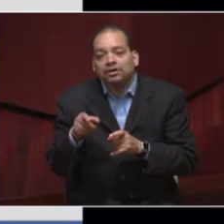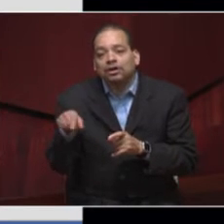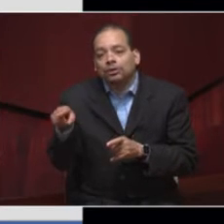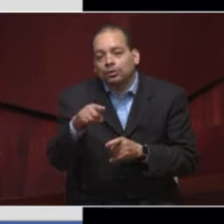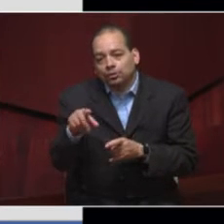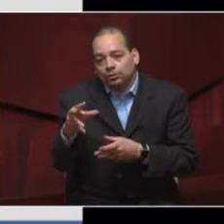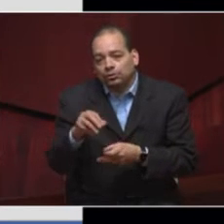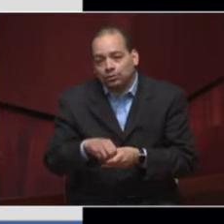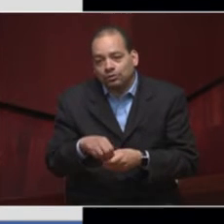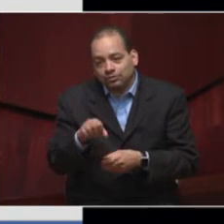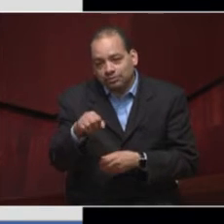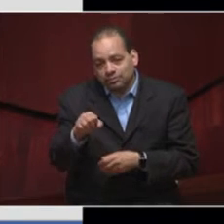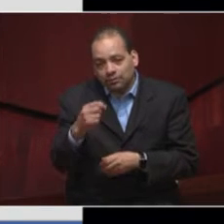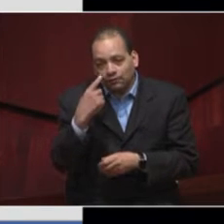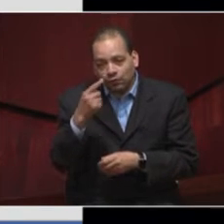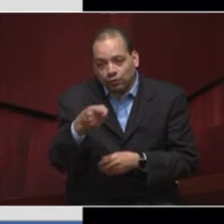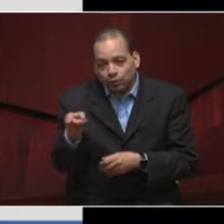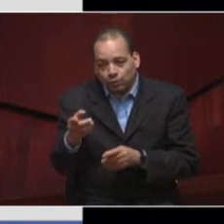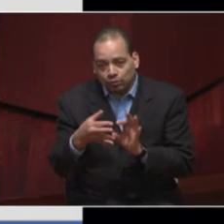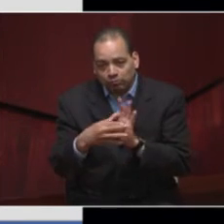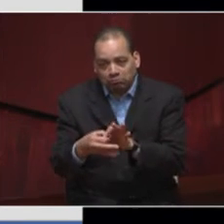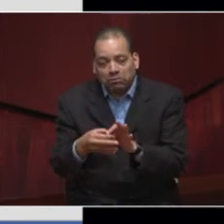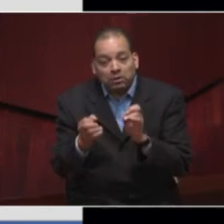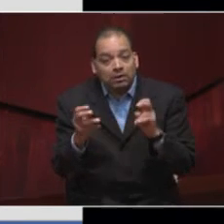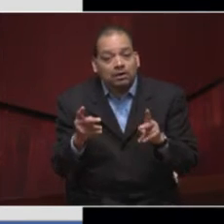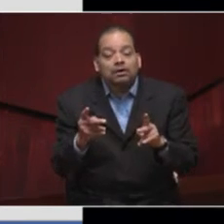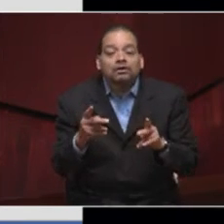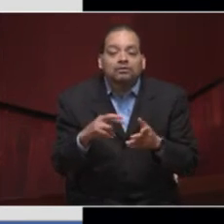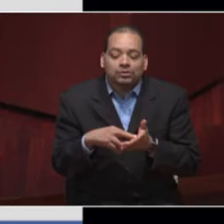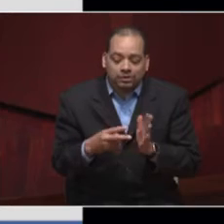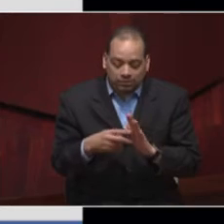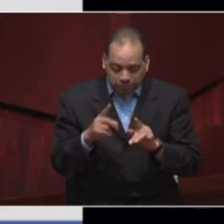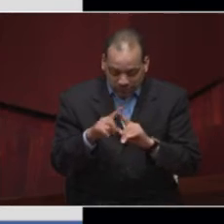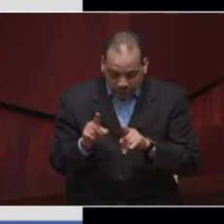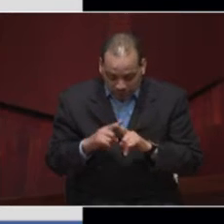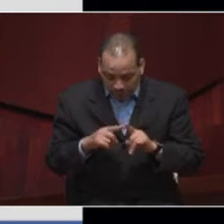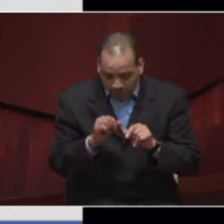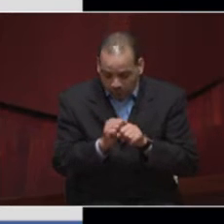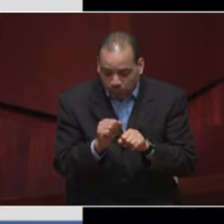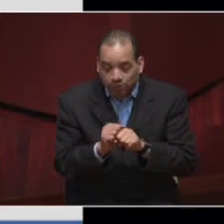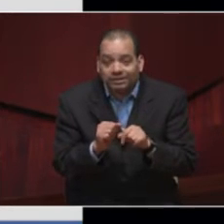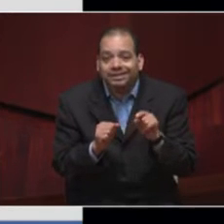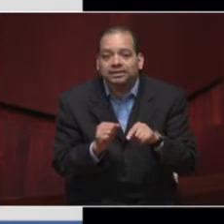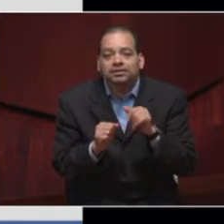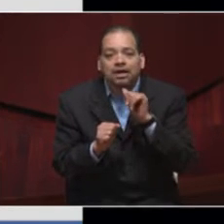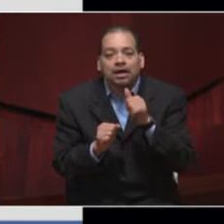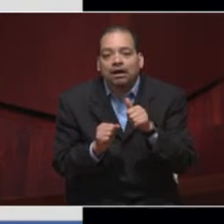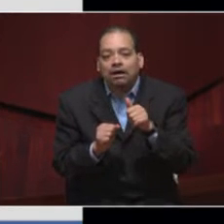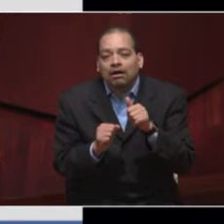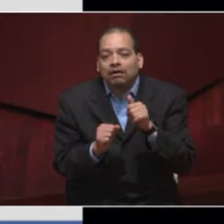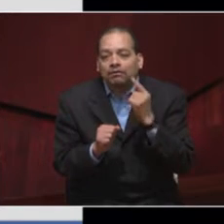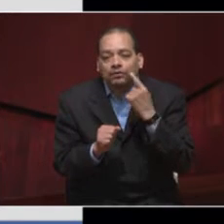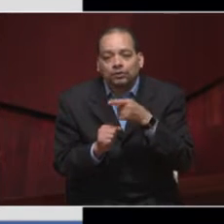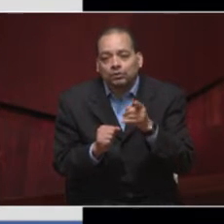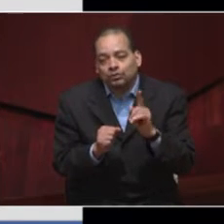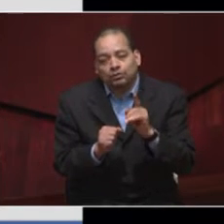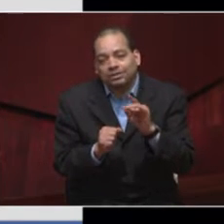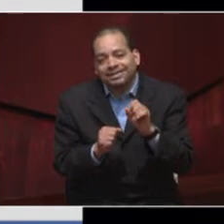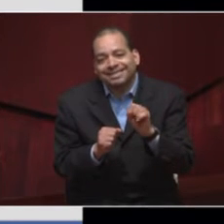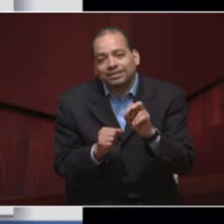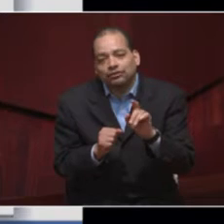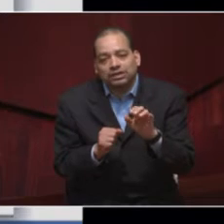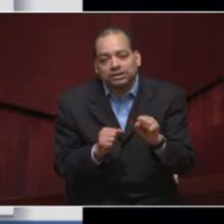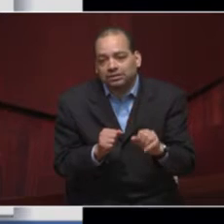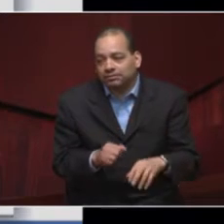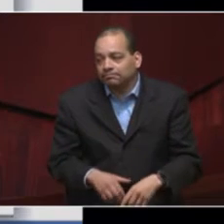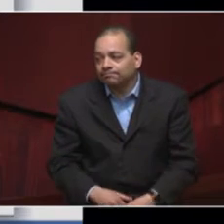in your program. So if it's just other duties as assigned, this would not be the series that you would use.